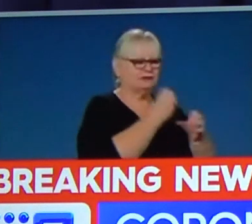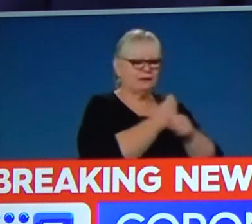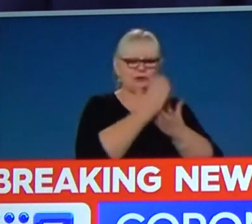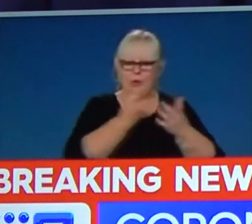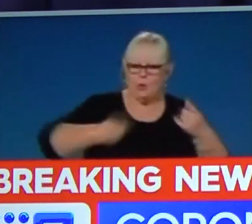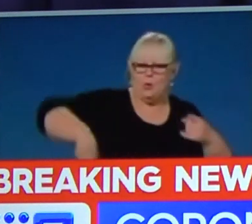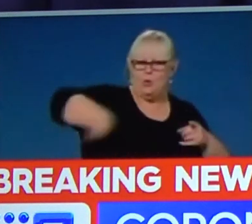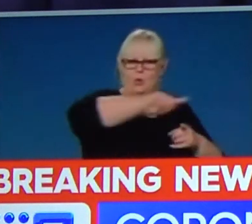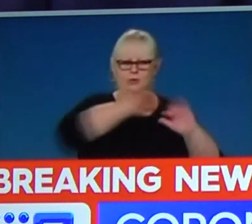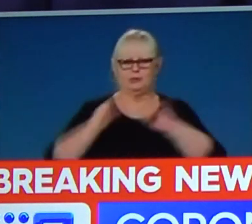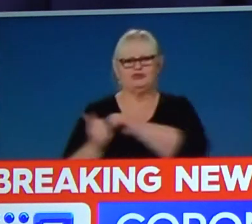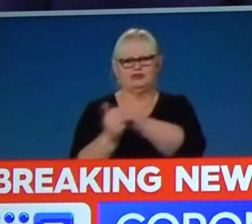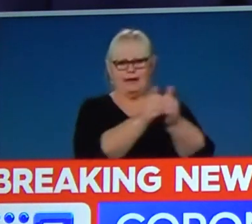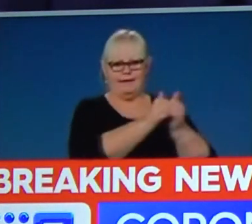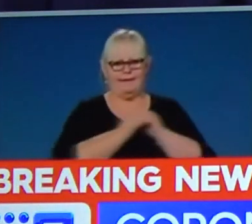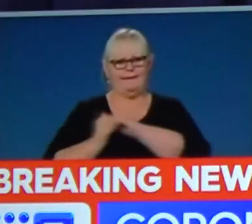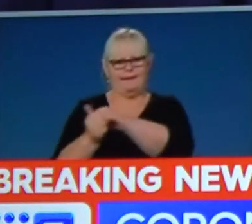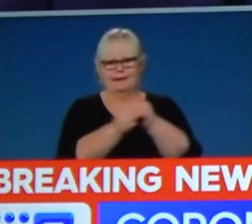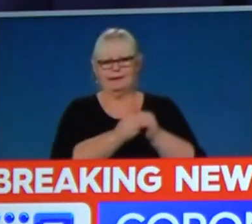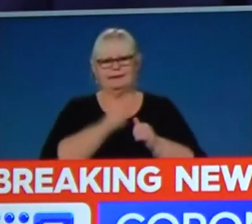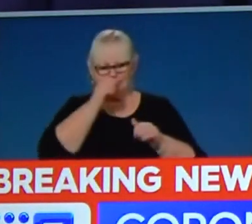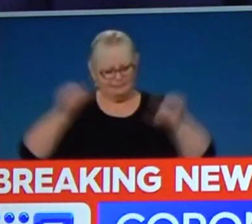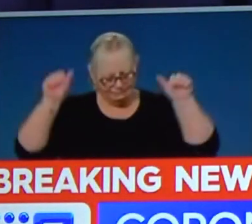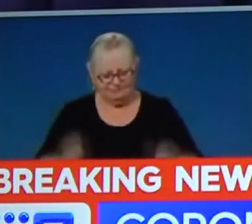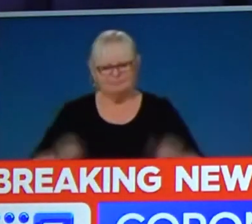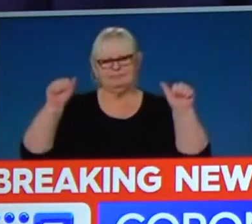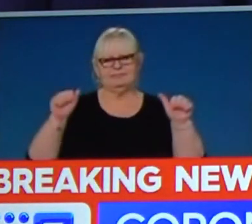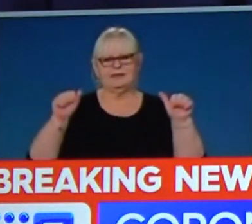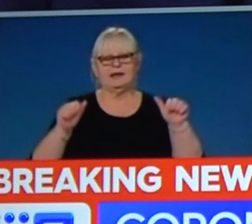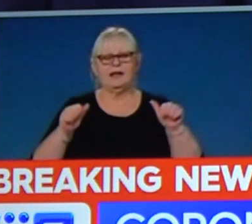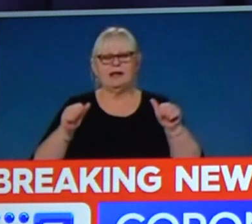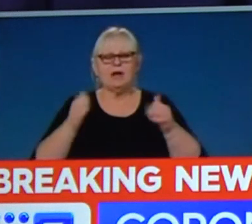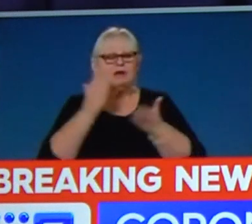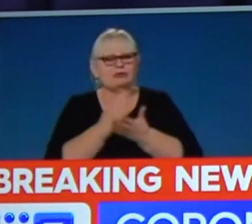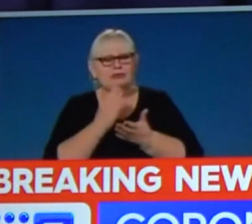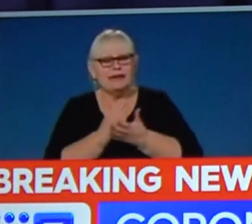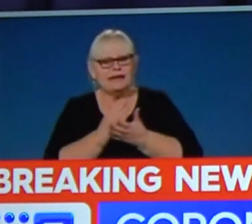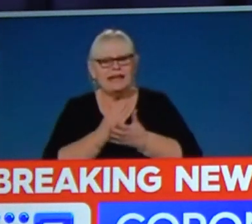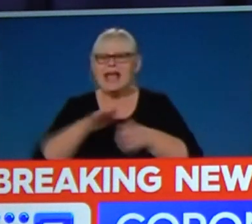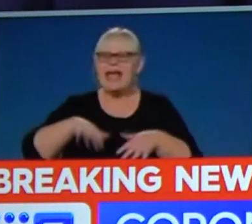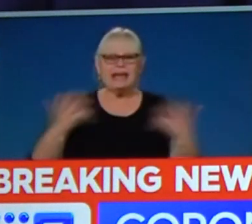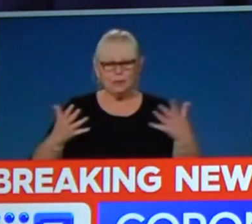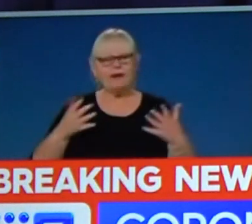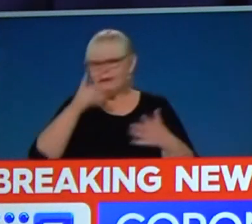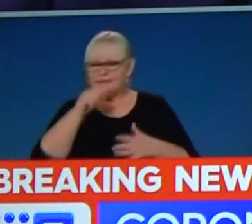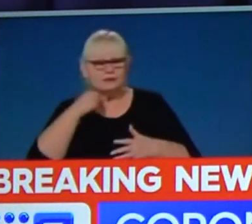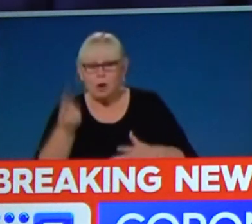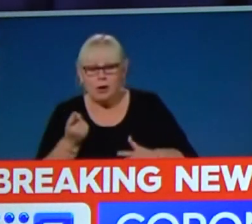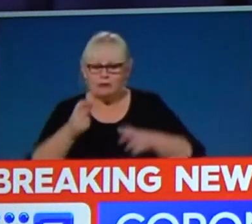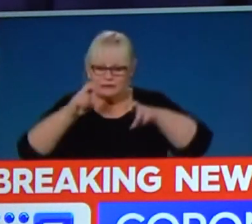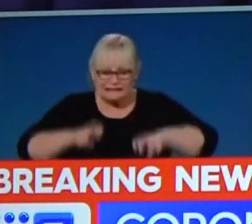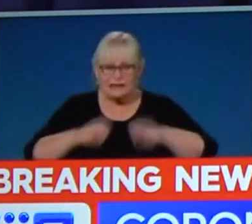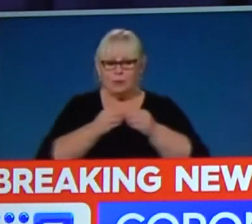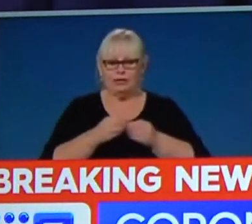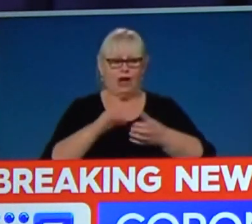stronger provisions in place so they can all sit down and get this sorted. But there's nothing stopping anyone sitting down tomorrow and working